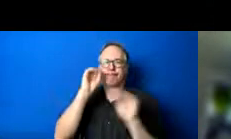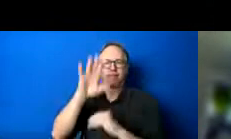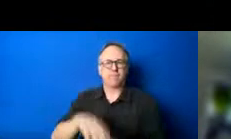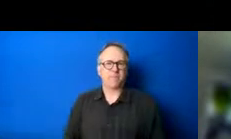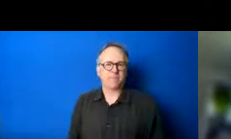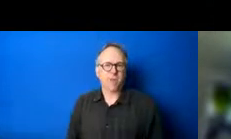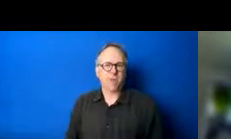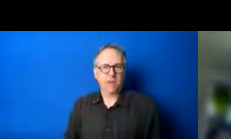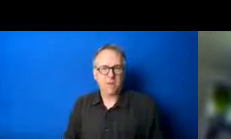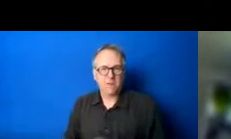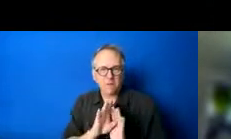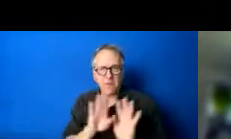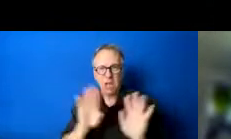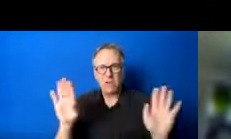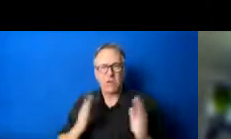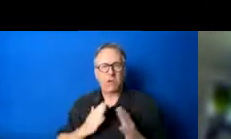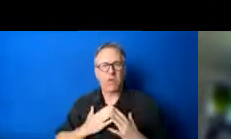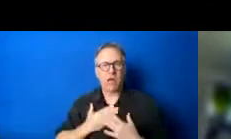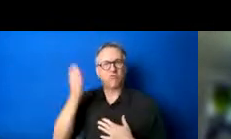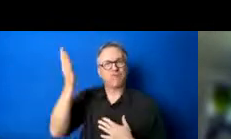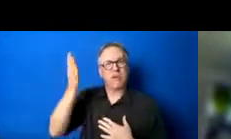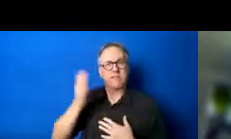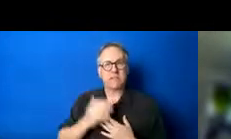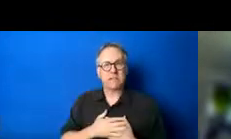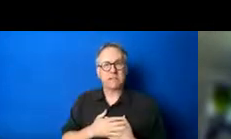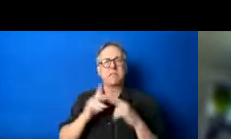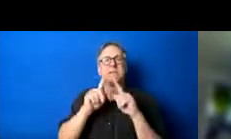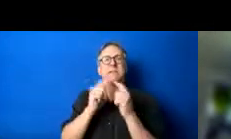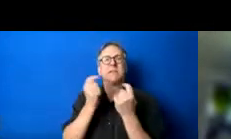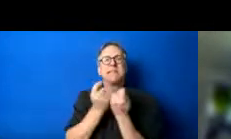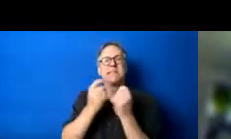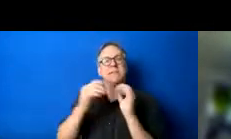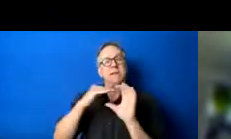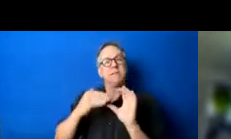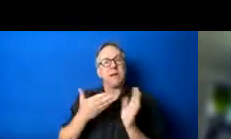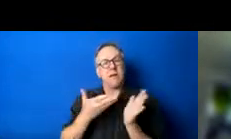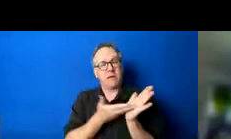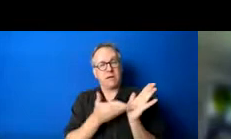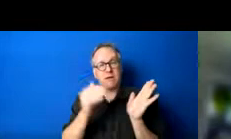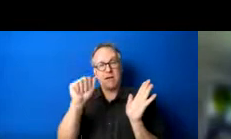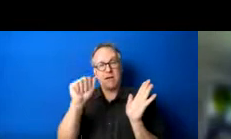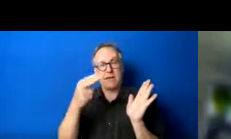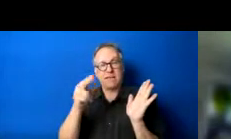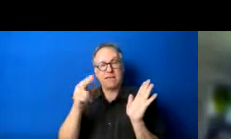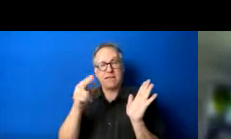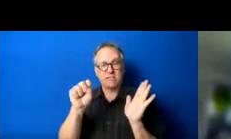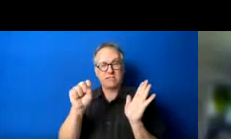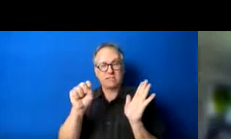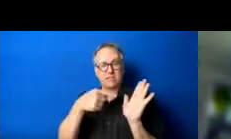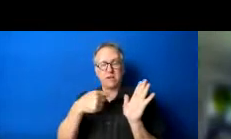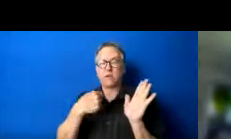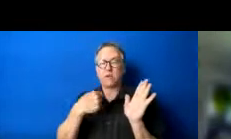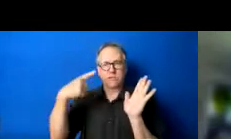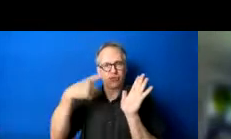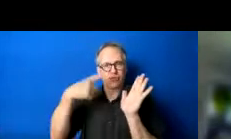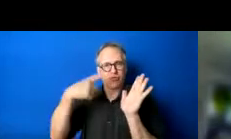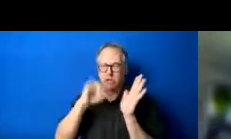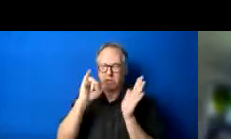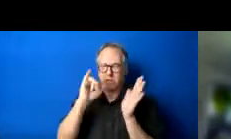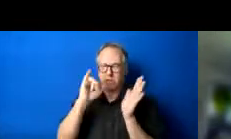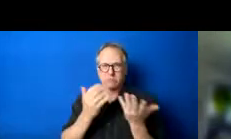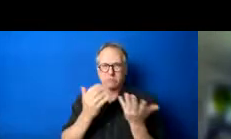And that's the end of the presentation. Our team email is right here, this AHS one, and we check that, almost